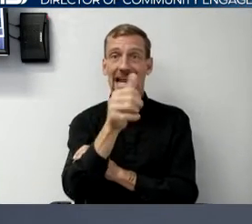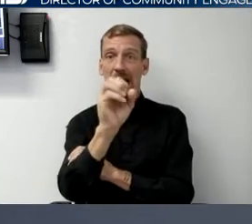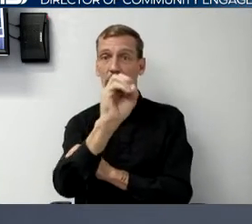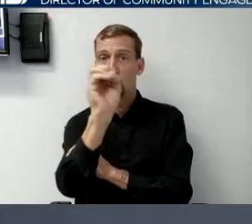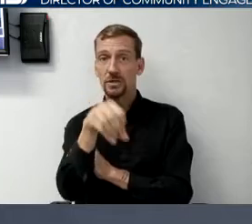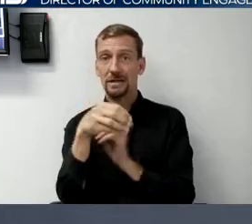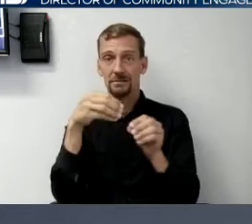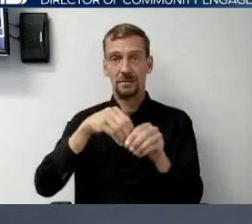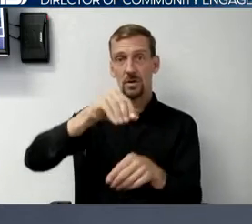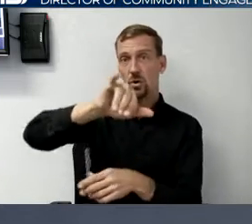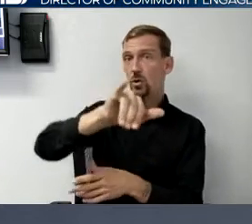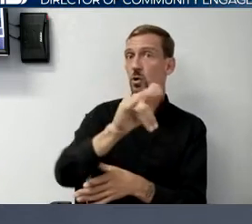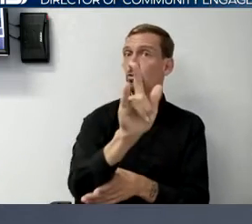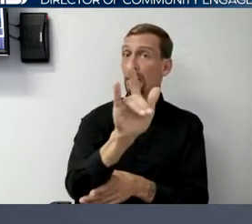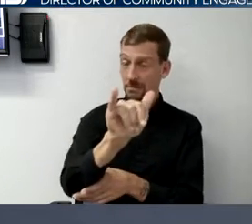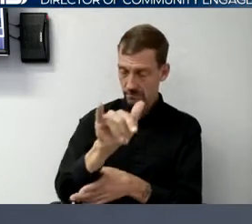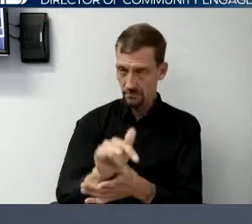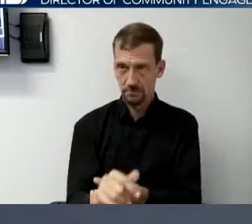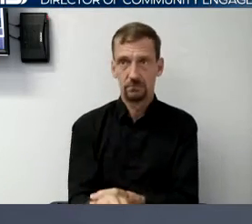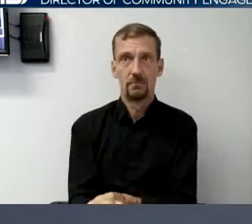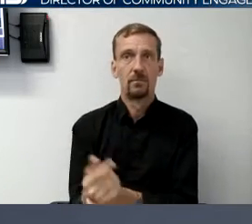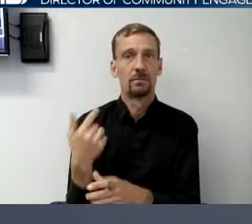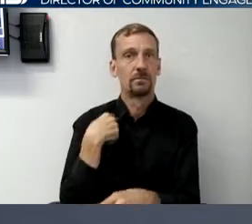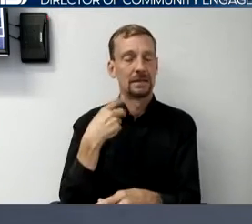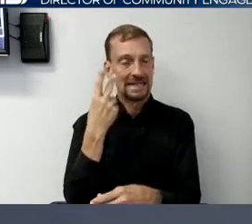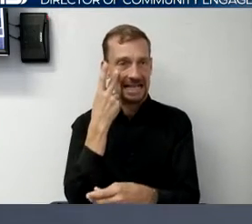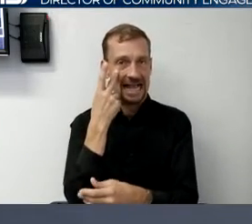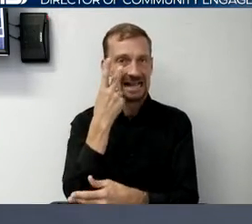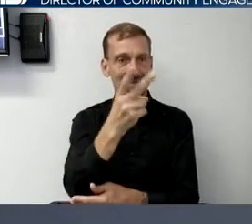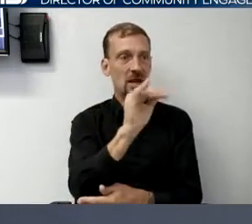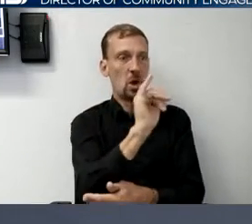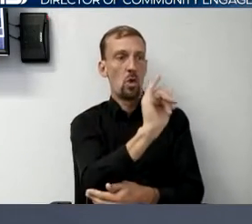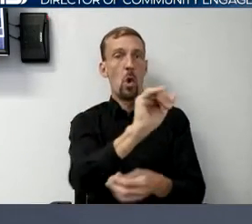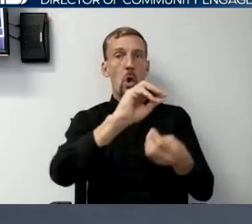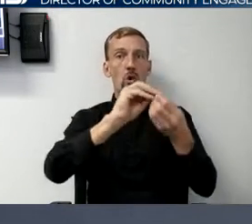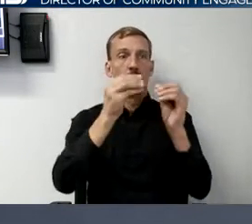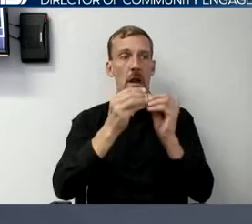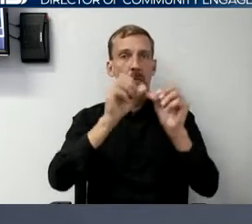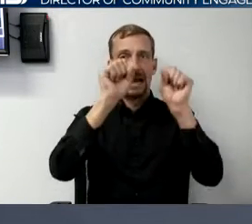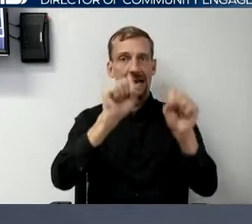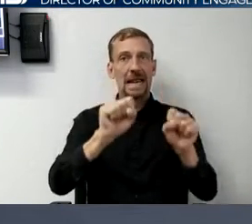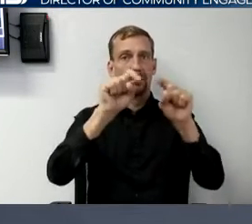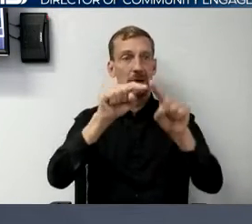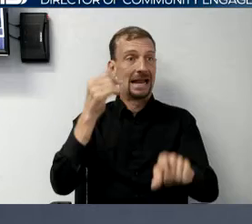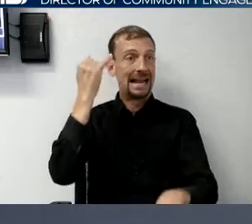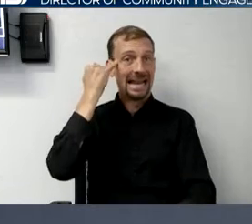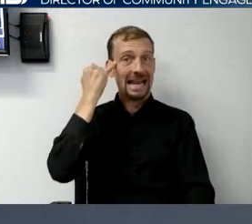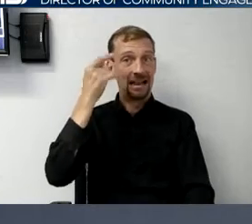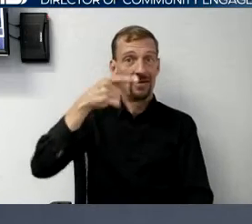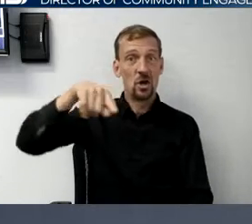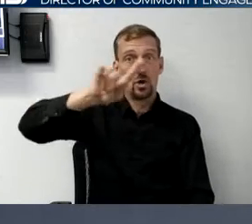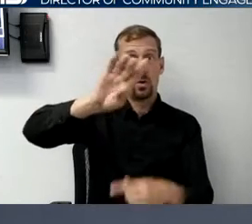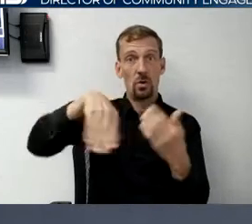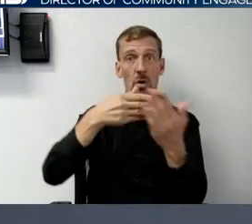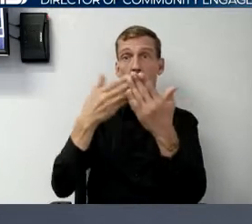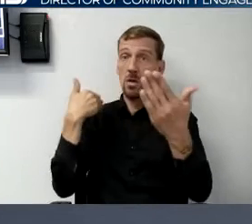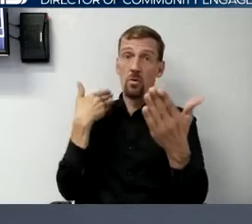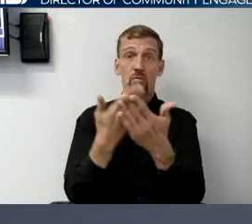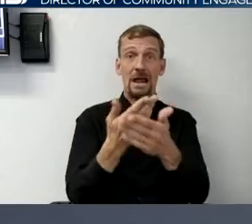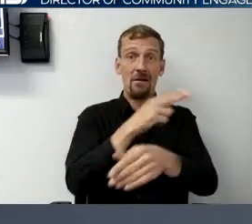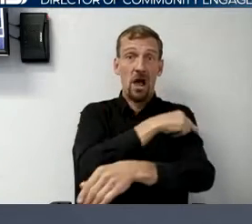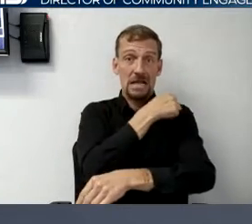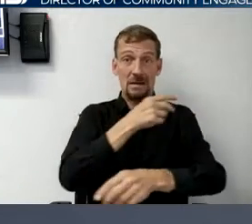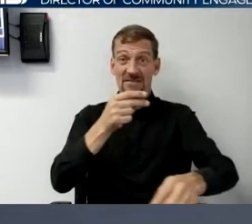in July. So again, I think that might be reflective of getting to the hospital earlier. Remdesivir,